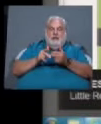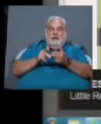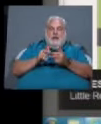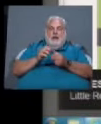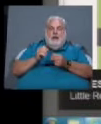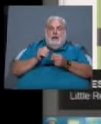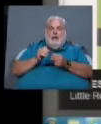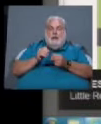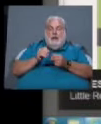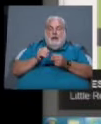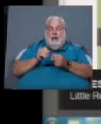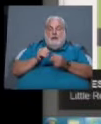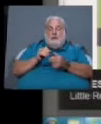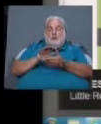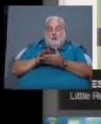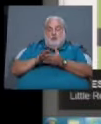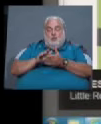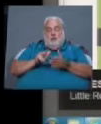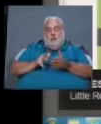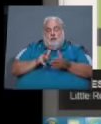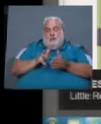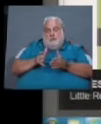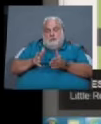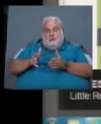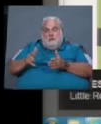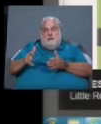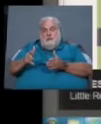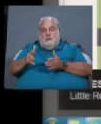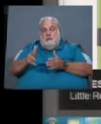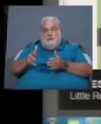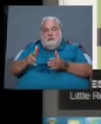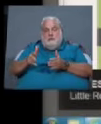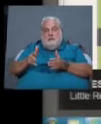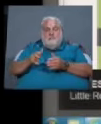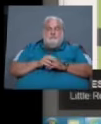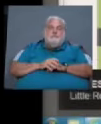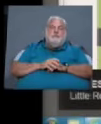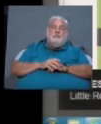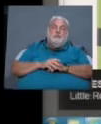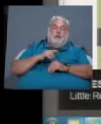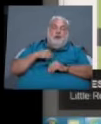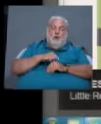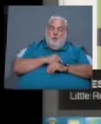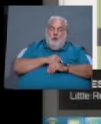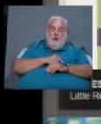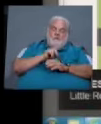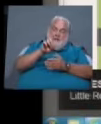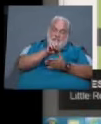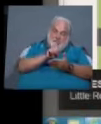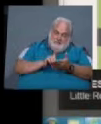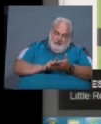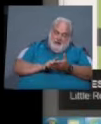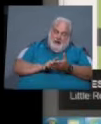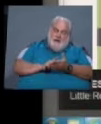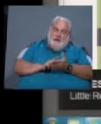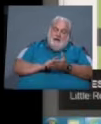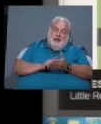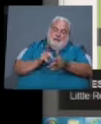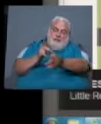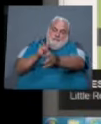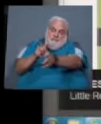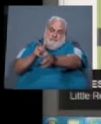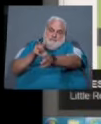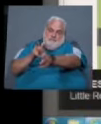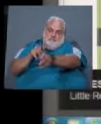Summit. We have configured the queuing areas to be adequate in a way that